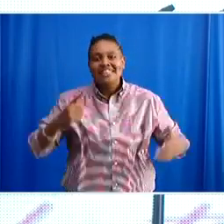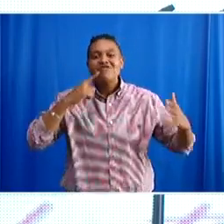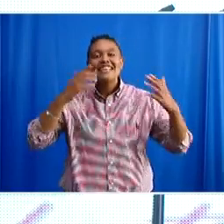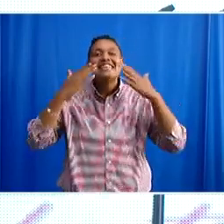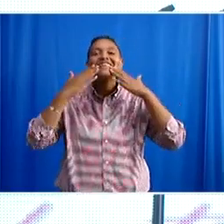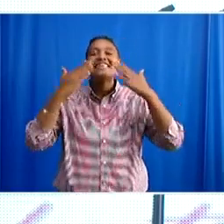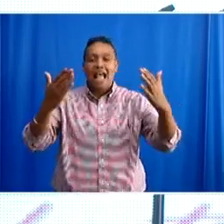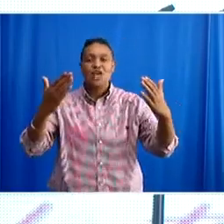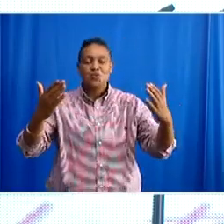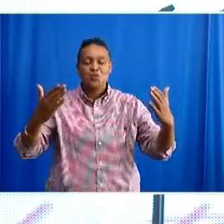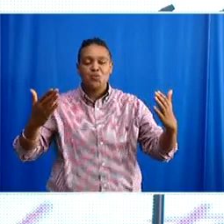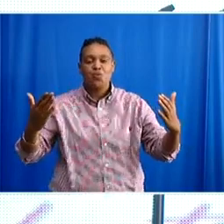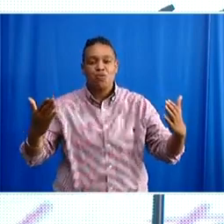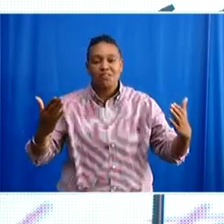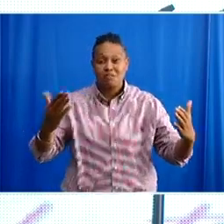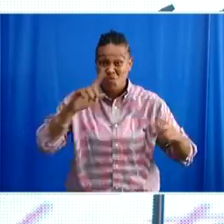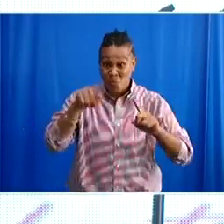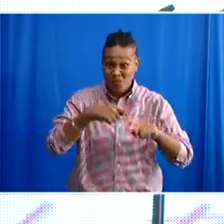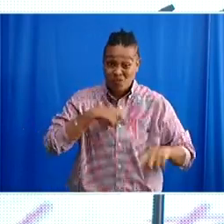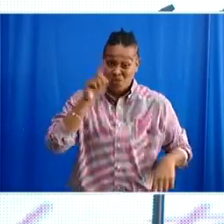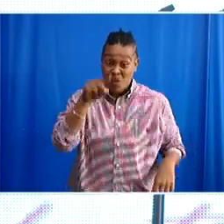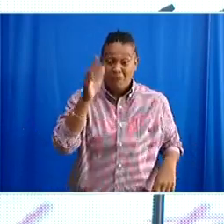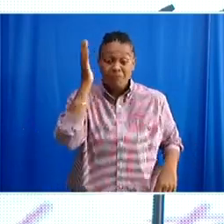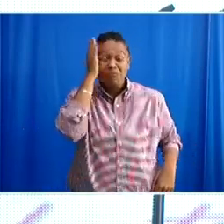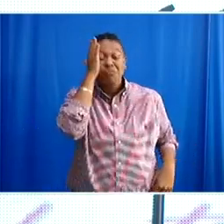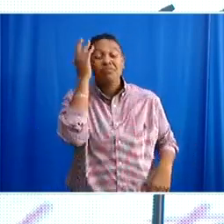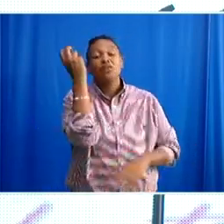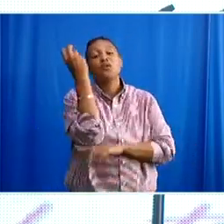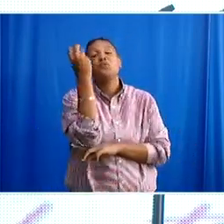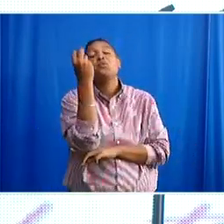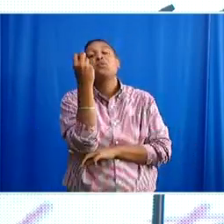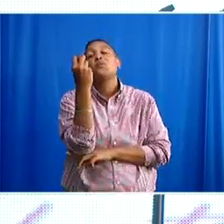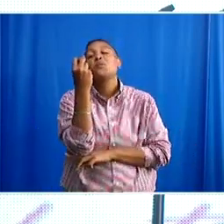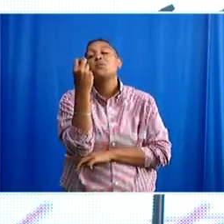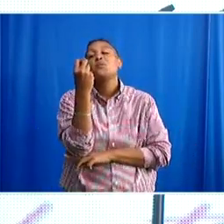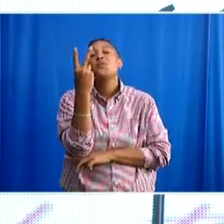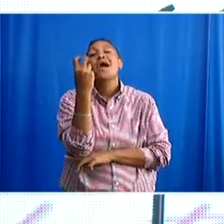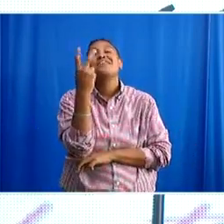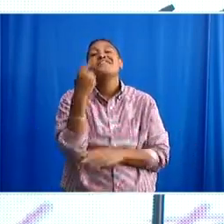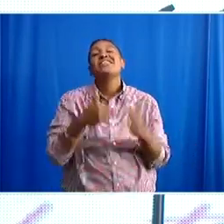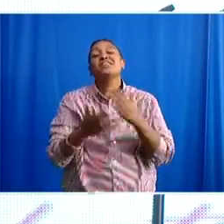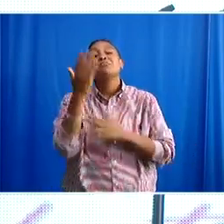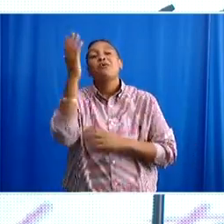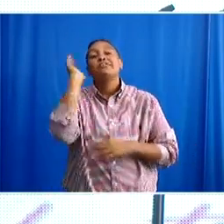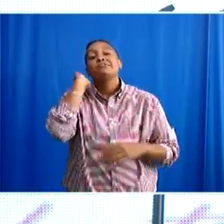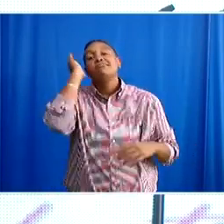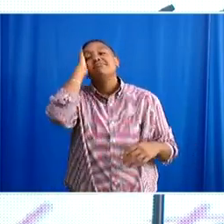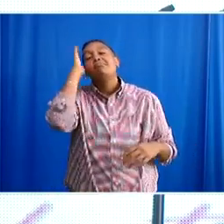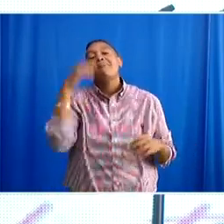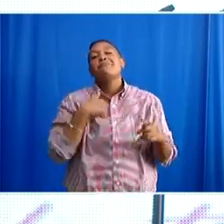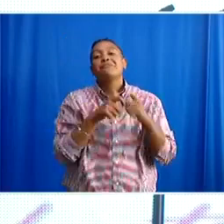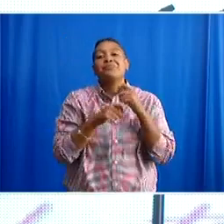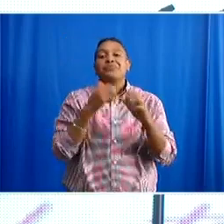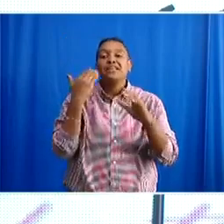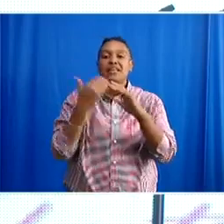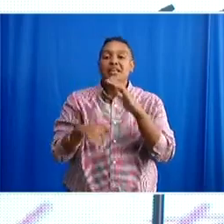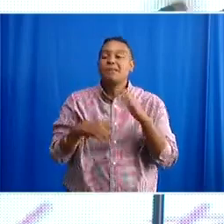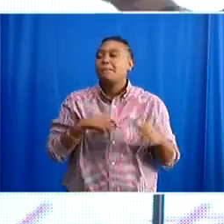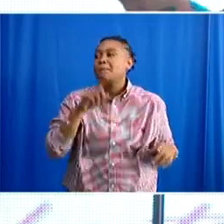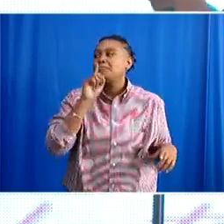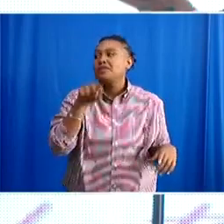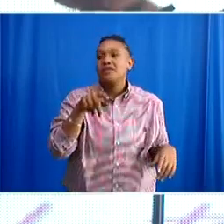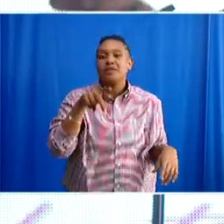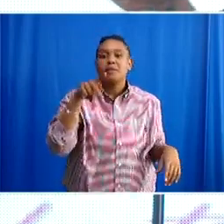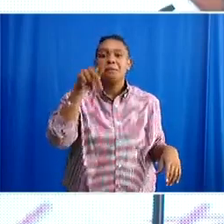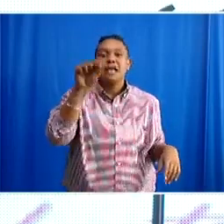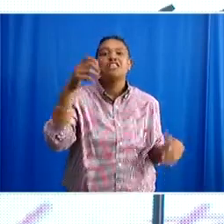so much. When I was going to bed at 12 early this morning and I sent an email, I saw her answer, P.S.